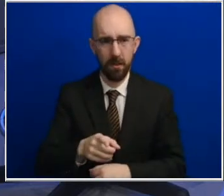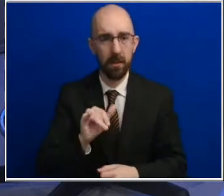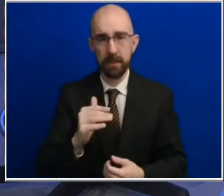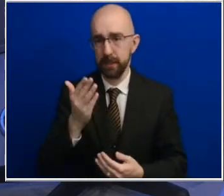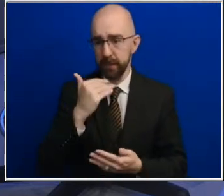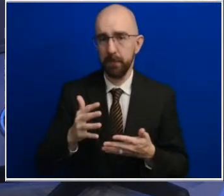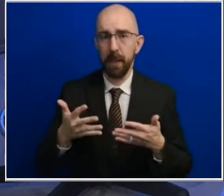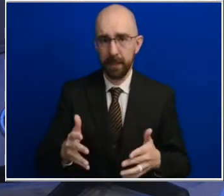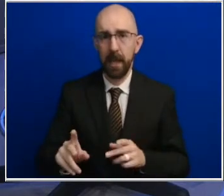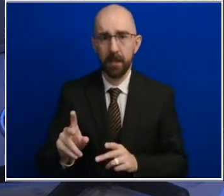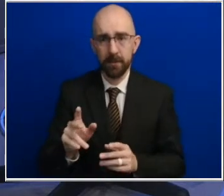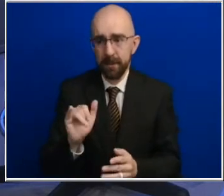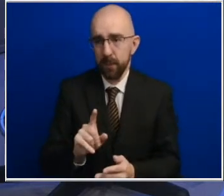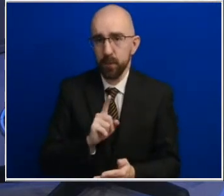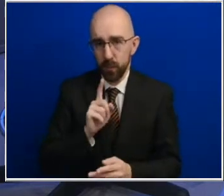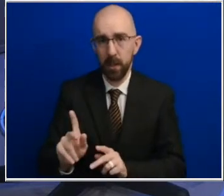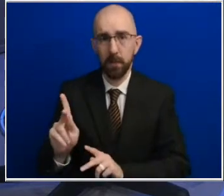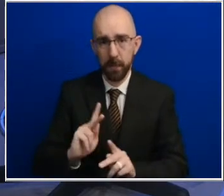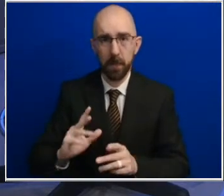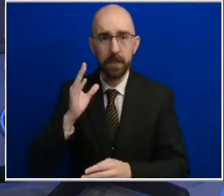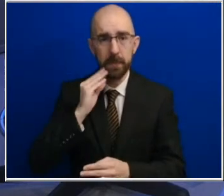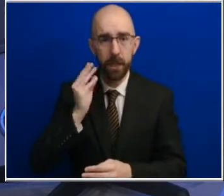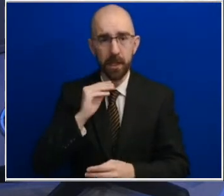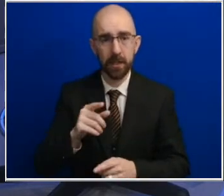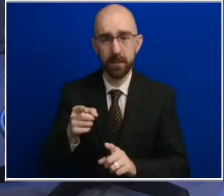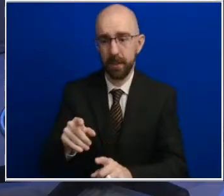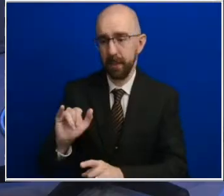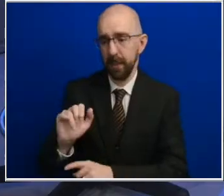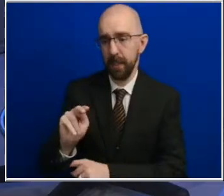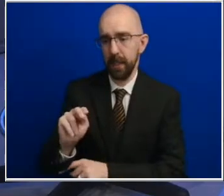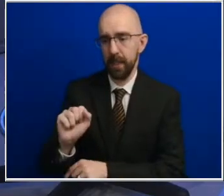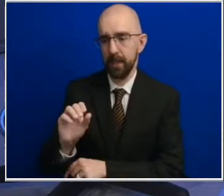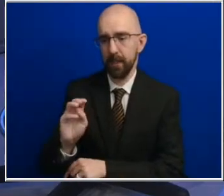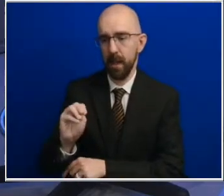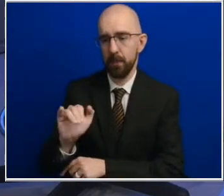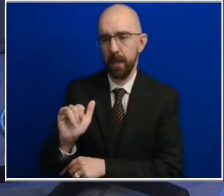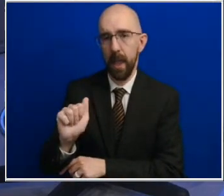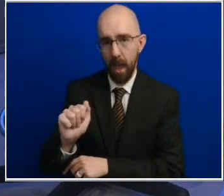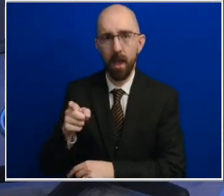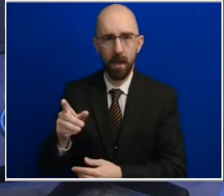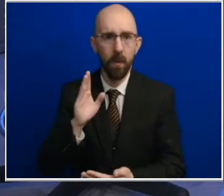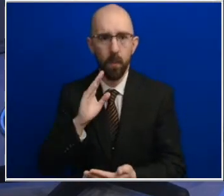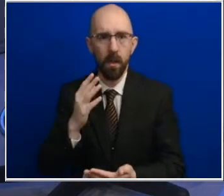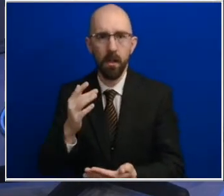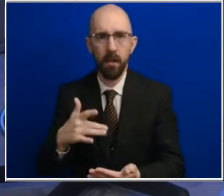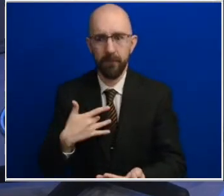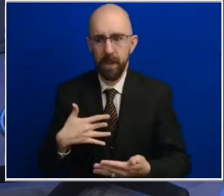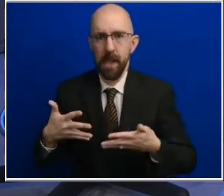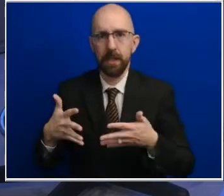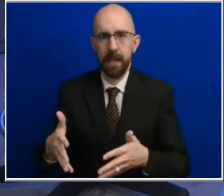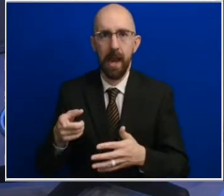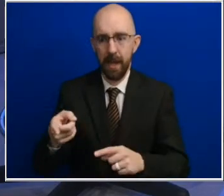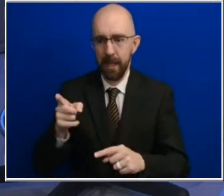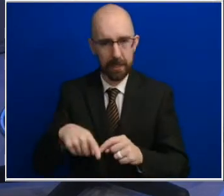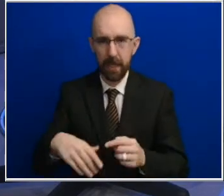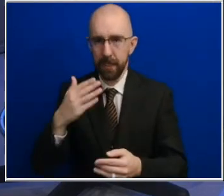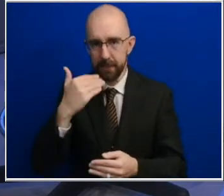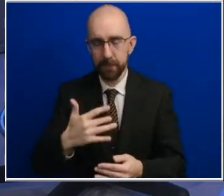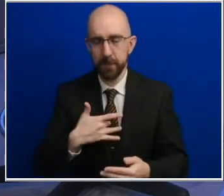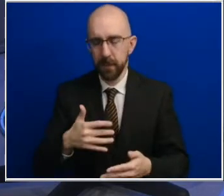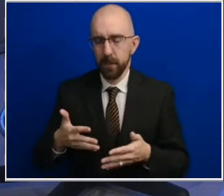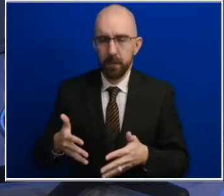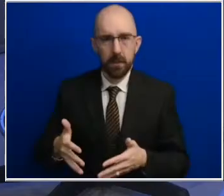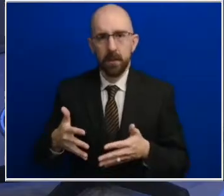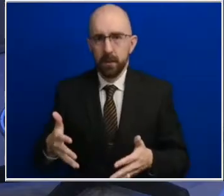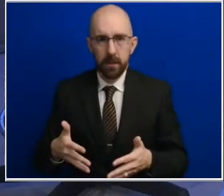with insomnia get sleep anxiety. Anyone who hasn't been able to fall asleep understands what that nervousness feels like. I imagine that's